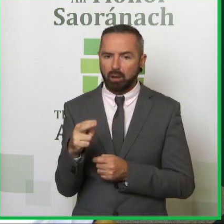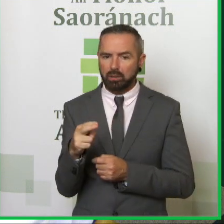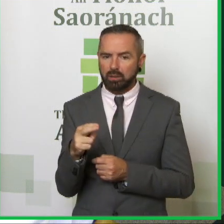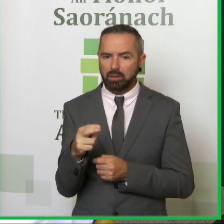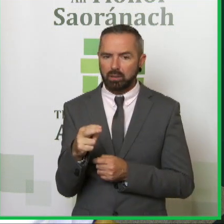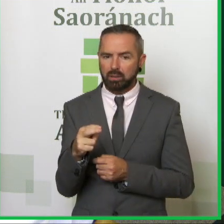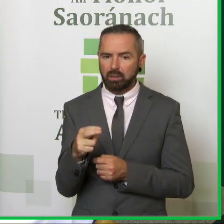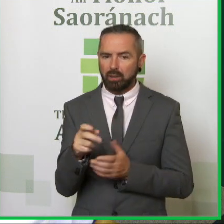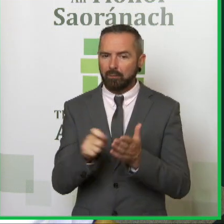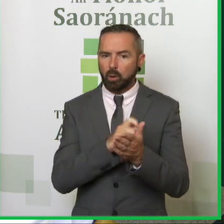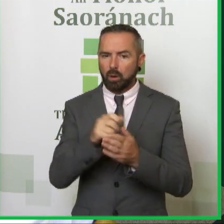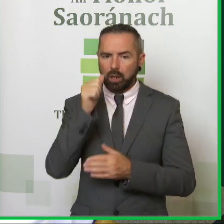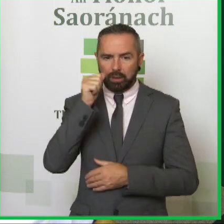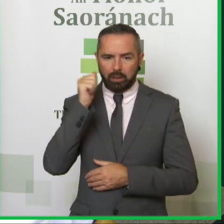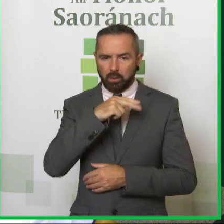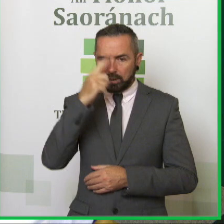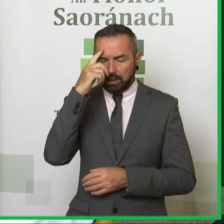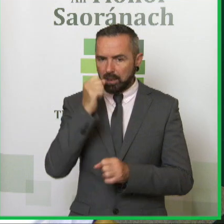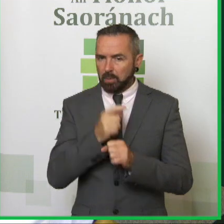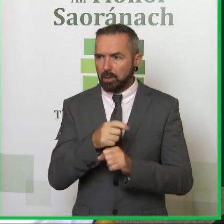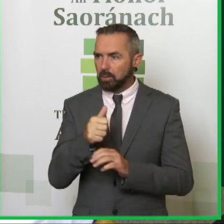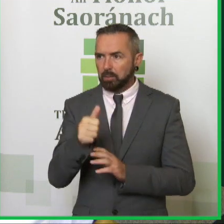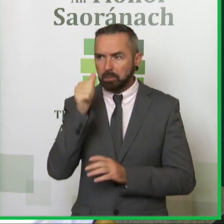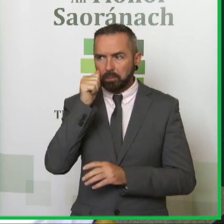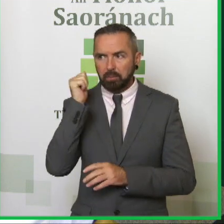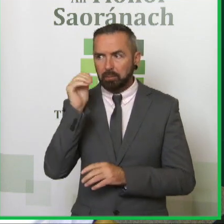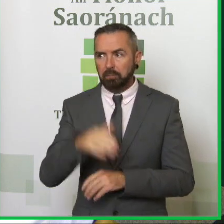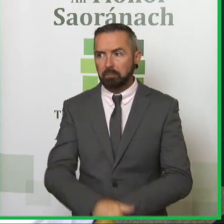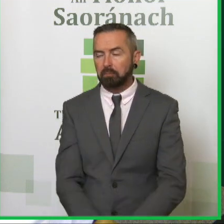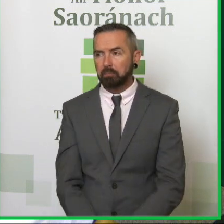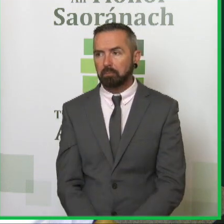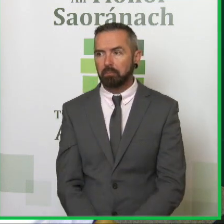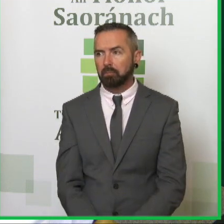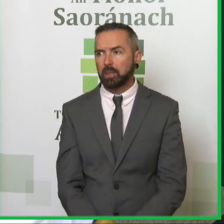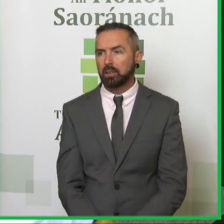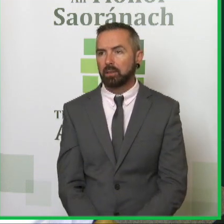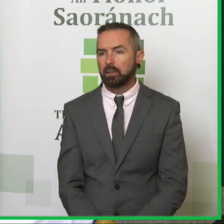not taking a position on the therapeutic benefits of these potential therapeutic benefits of.